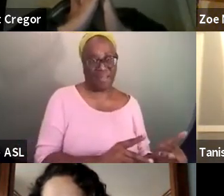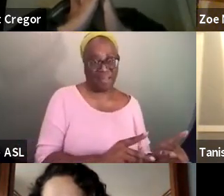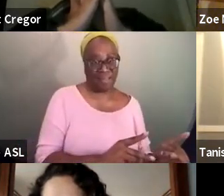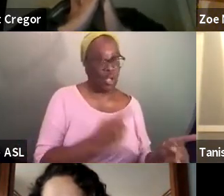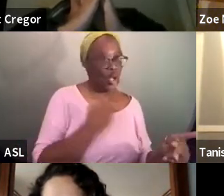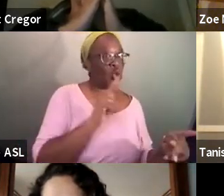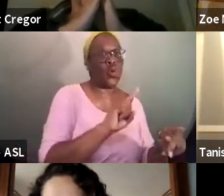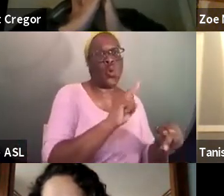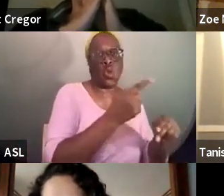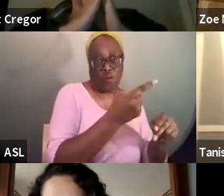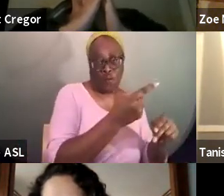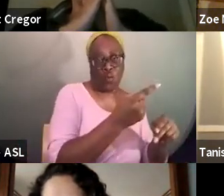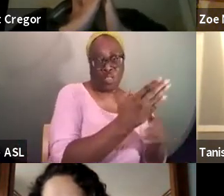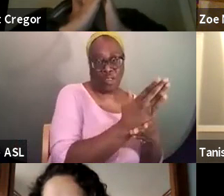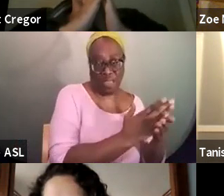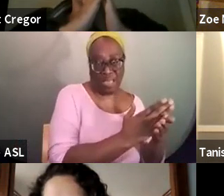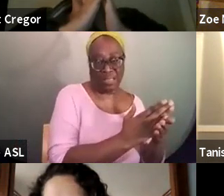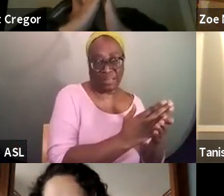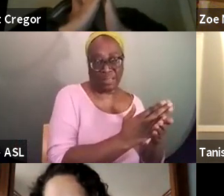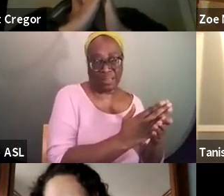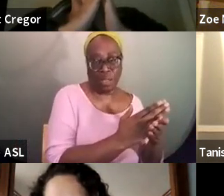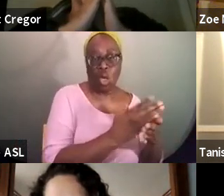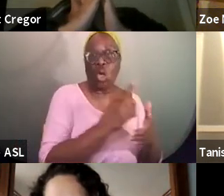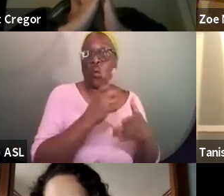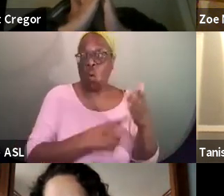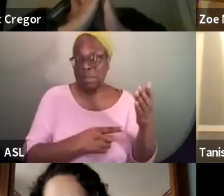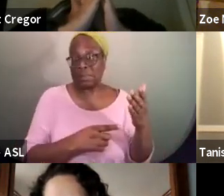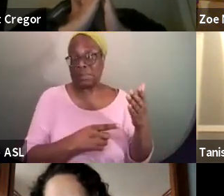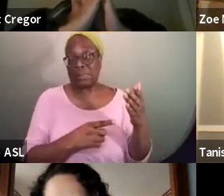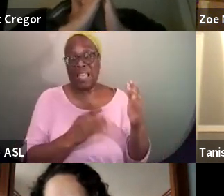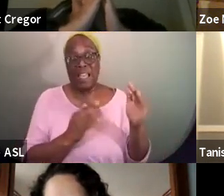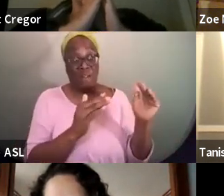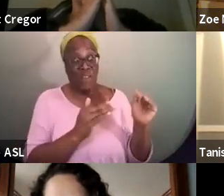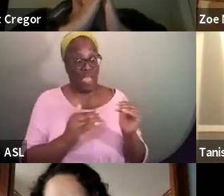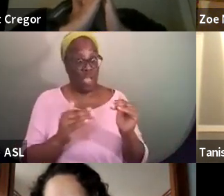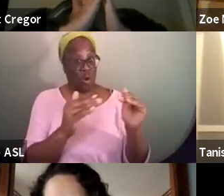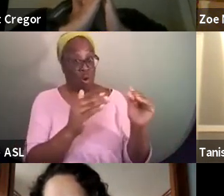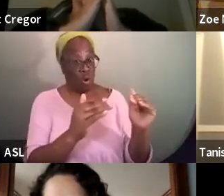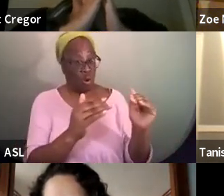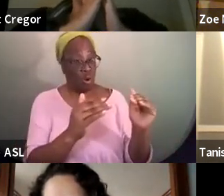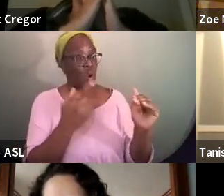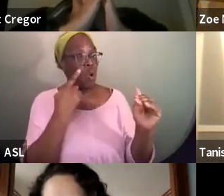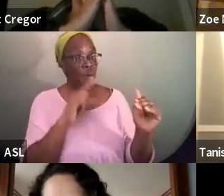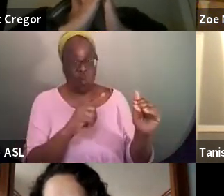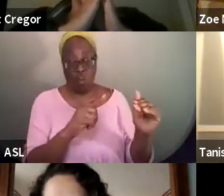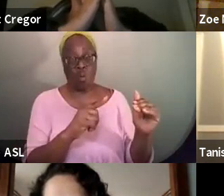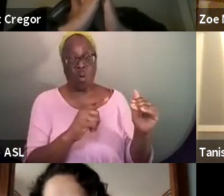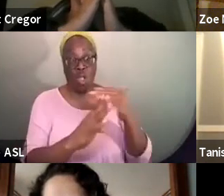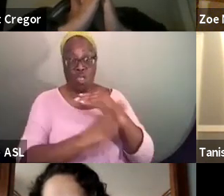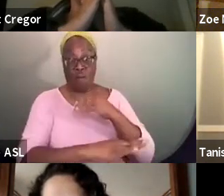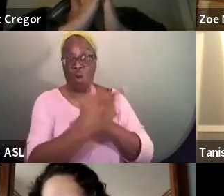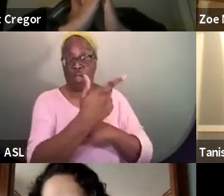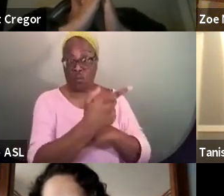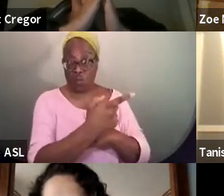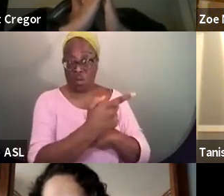be fair and equitable for this first phase coming in to fall of 2021, the tree rather